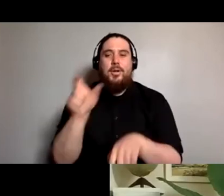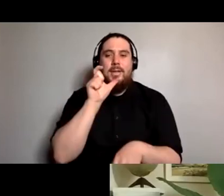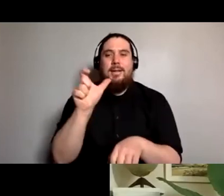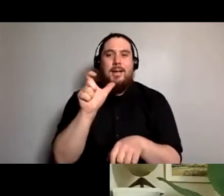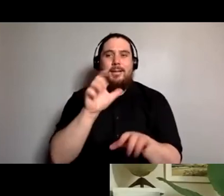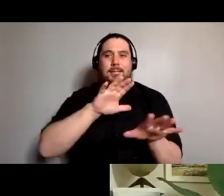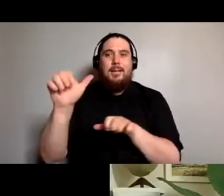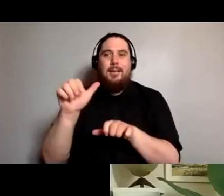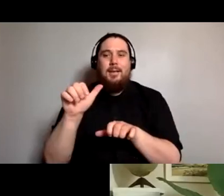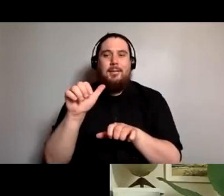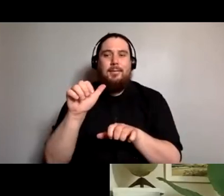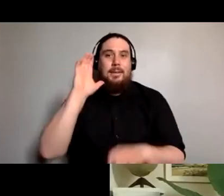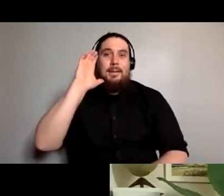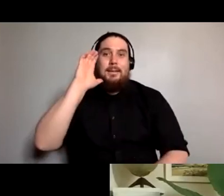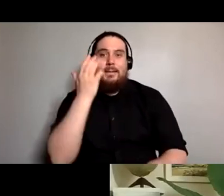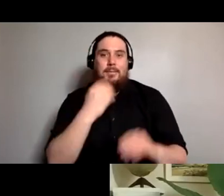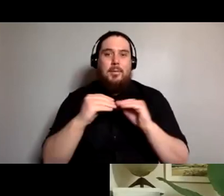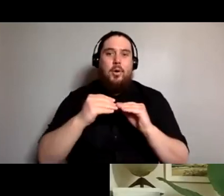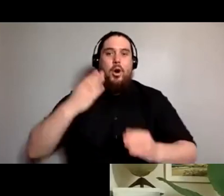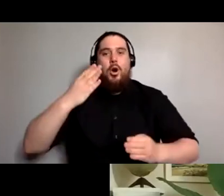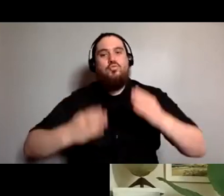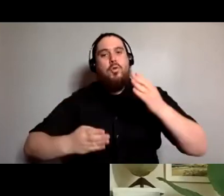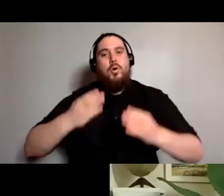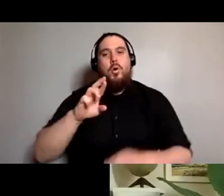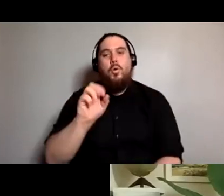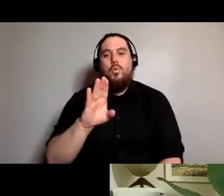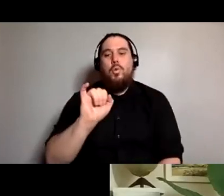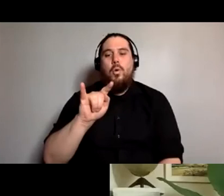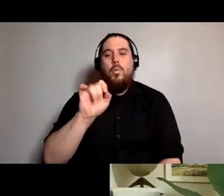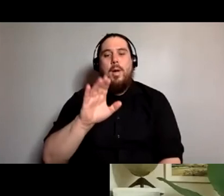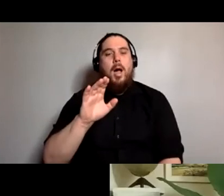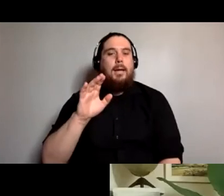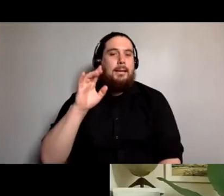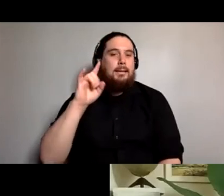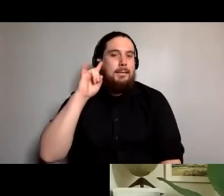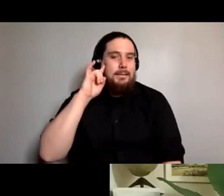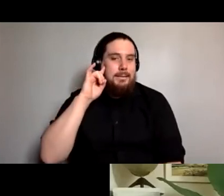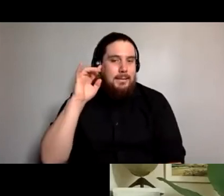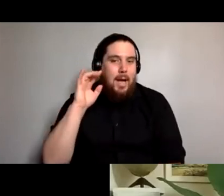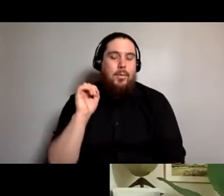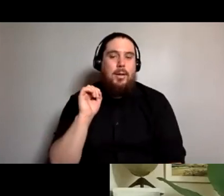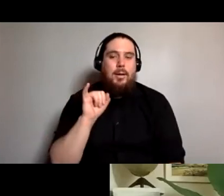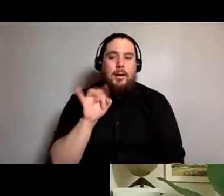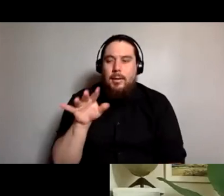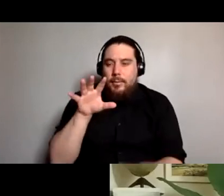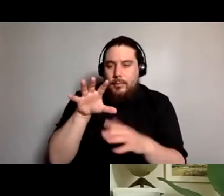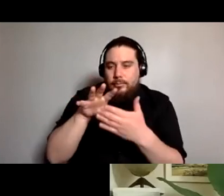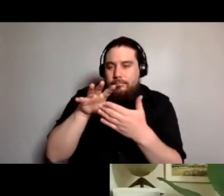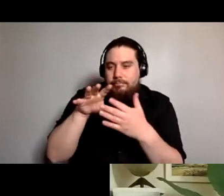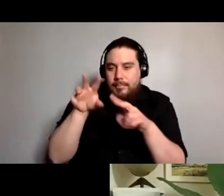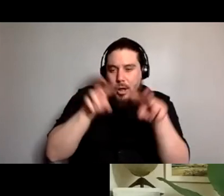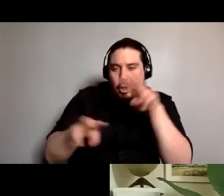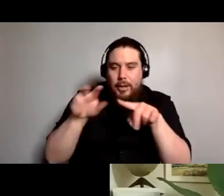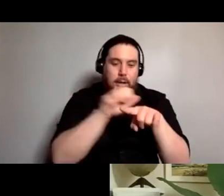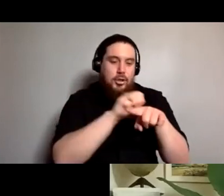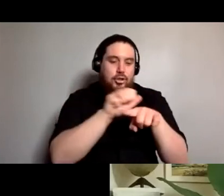more robotic? Which is a really good question. If you're looking at training through AI, what is that, how does